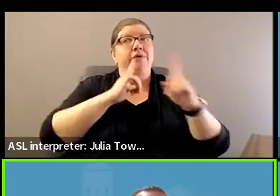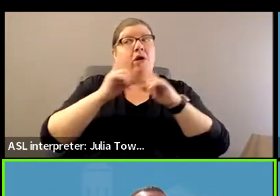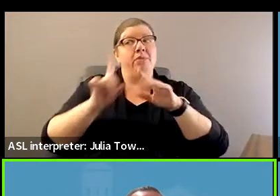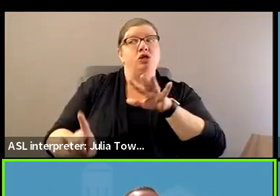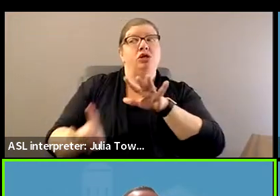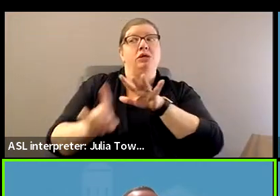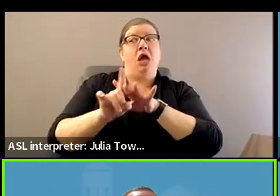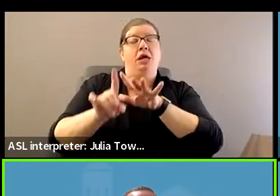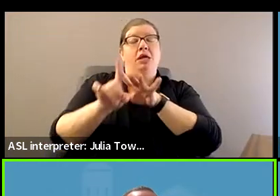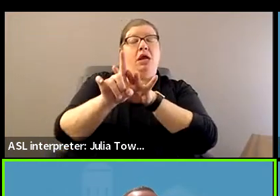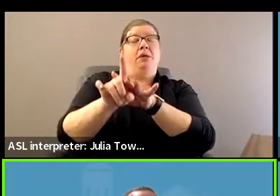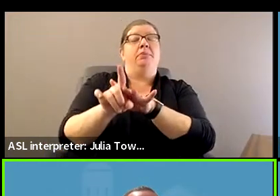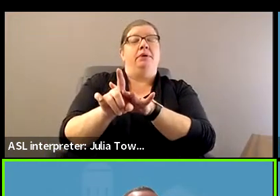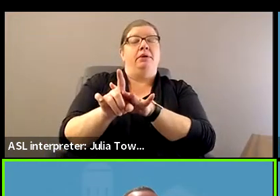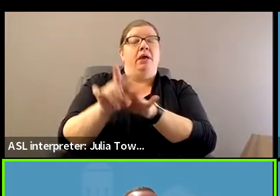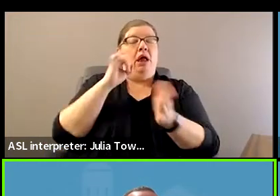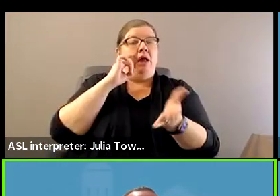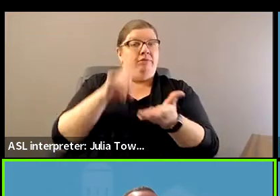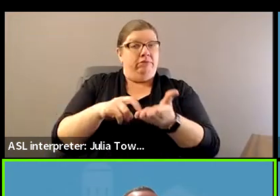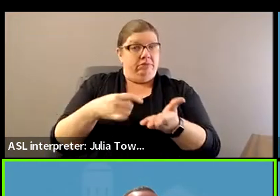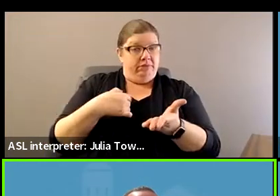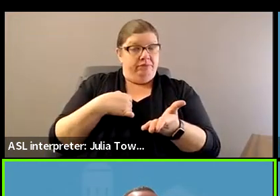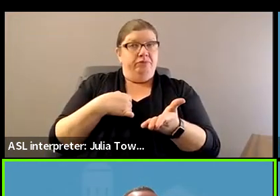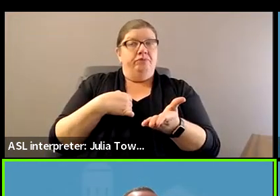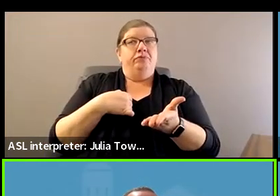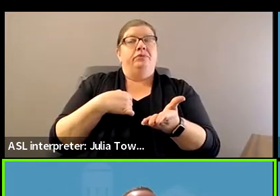I've had is